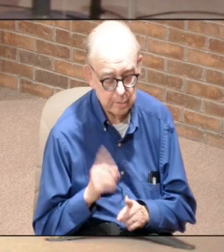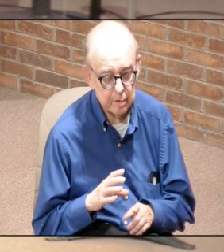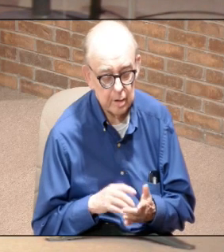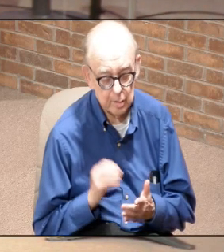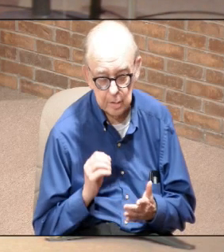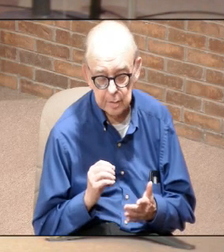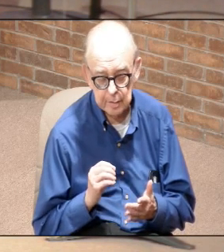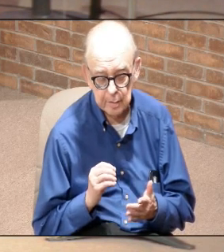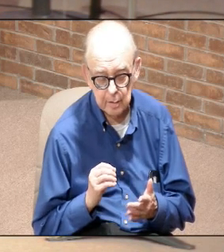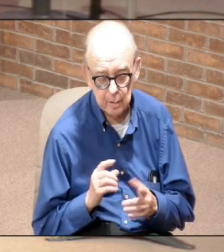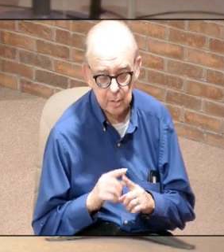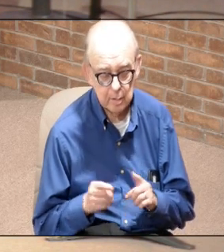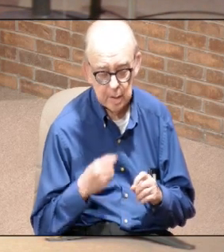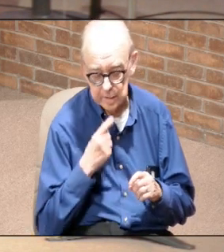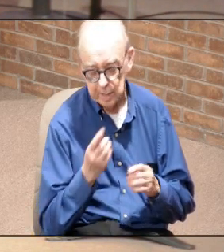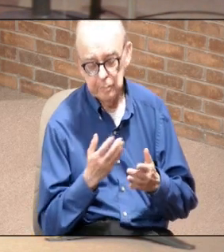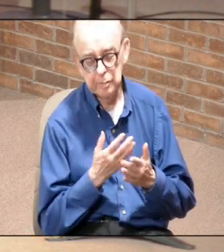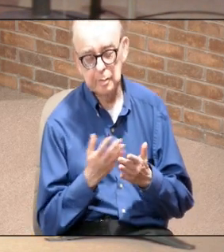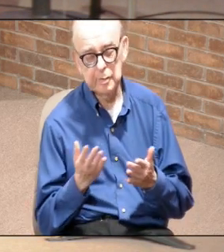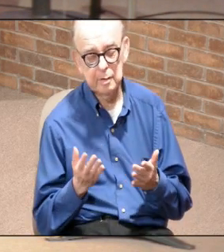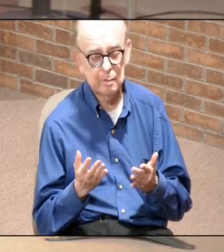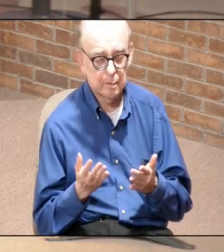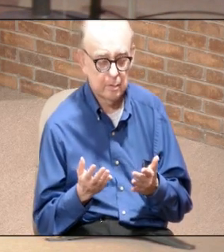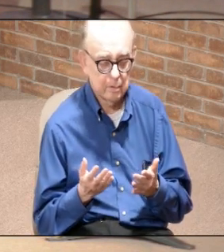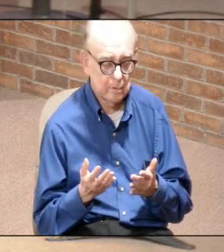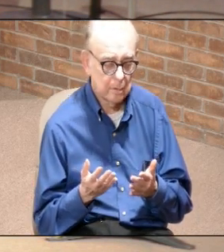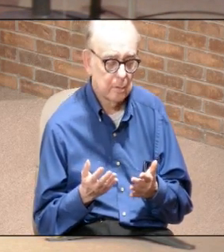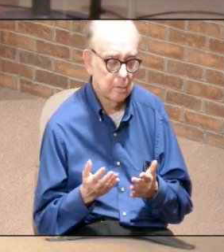learn. But let me say this to you.